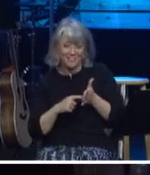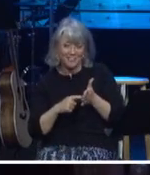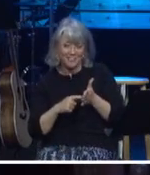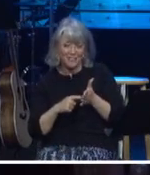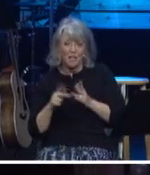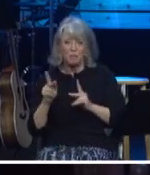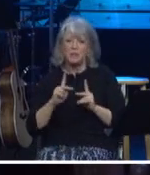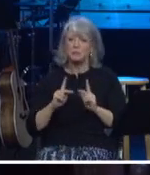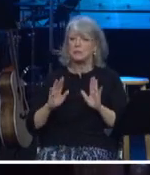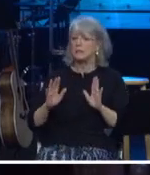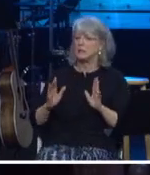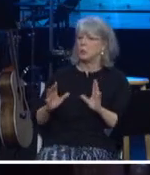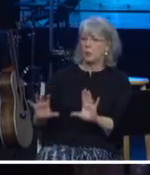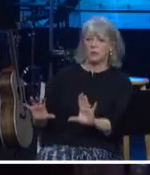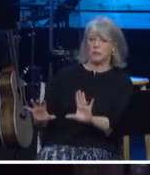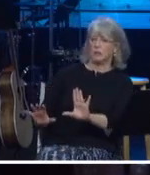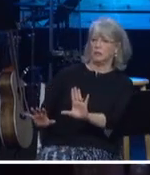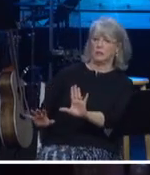And so people reject it.